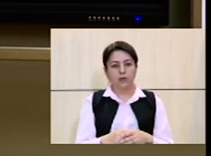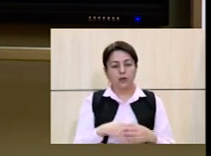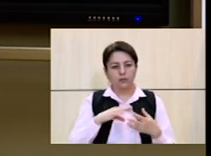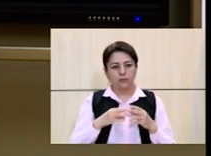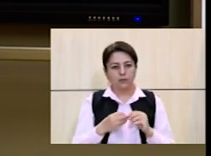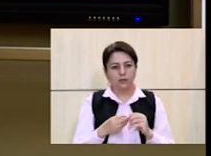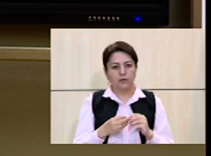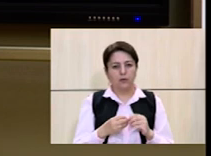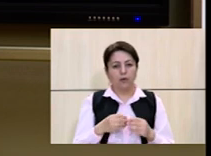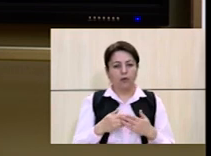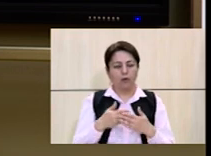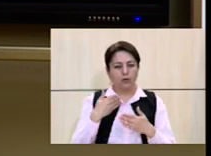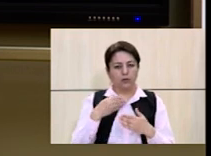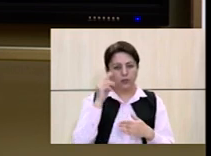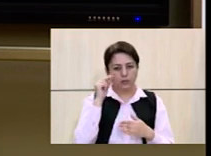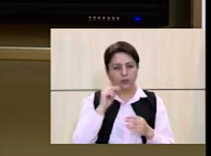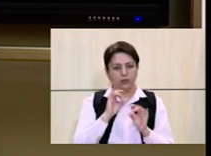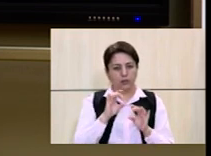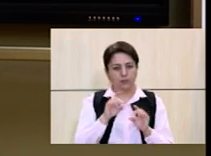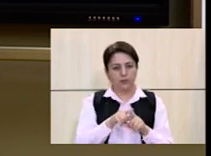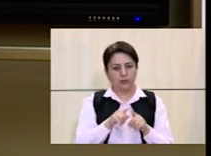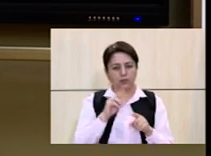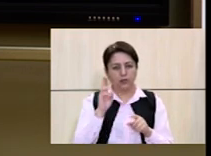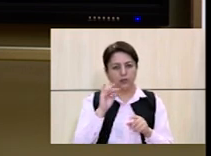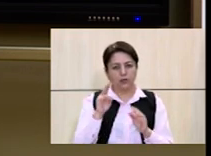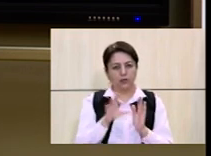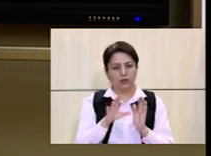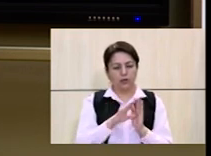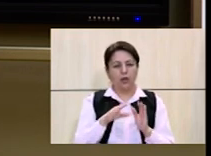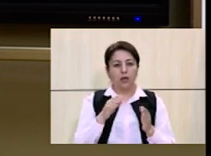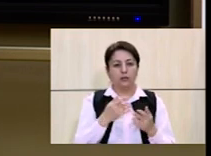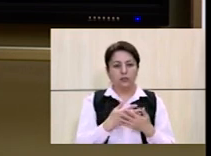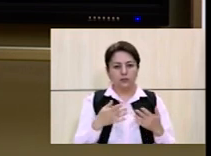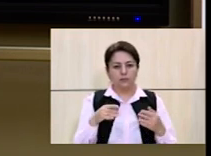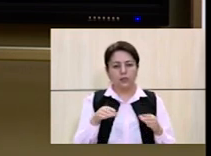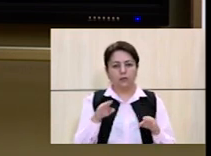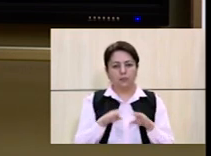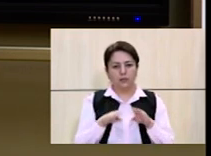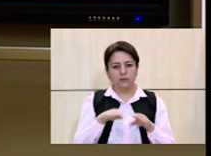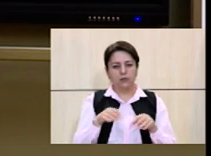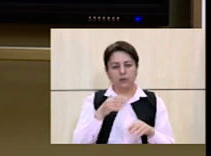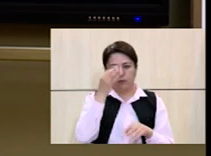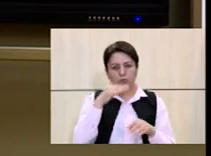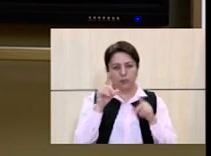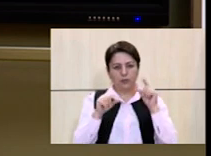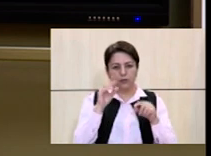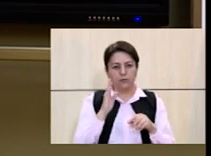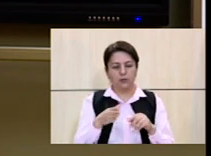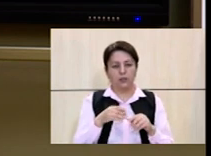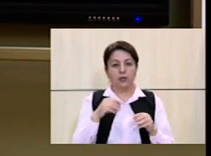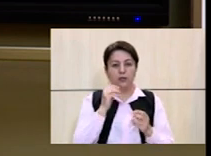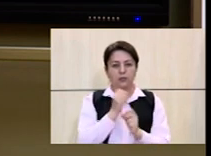Demak, o'tgan darsda ham aytib o'tdik, kinetik energiya jismning massasiga to'g'ri proporsional, uning tezligining kvadratiga